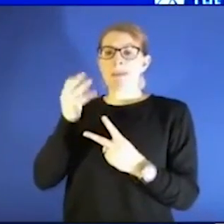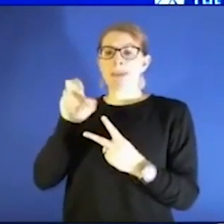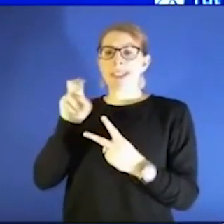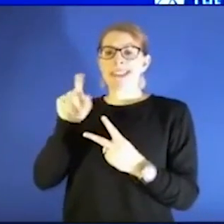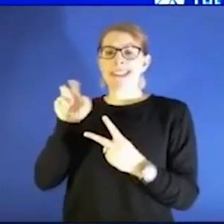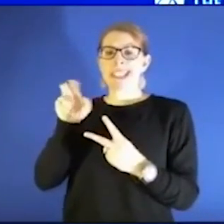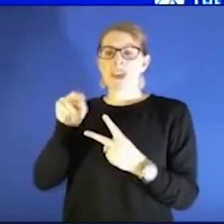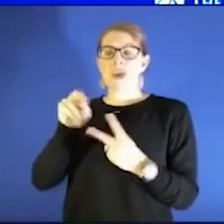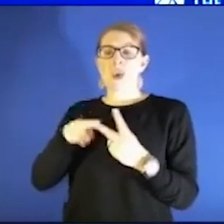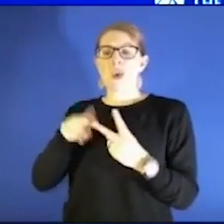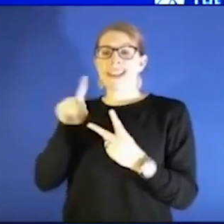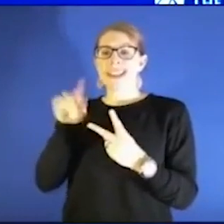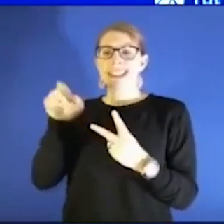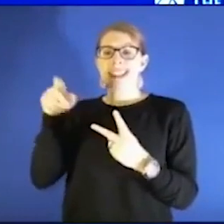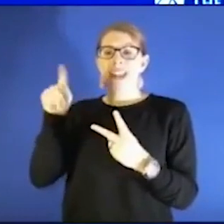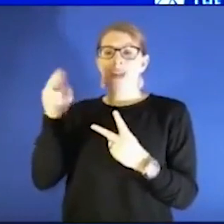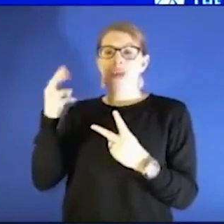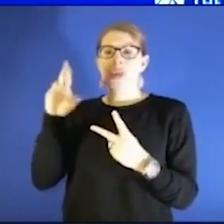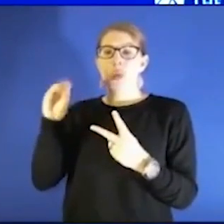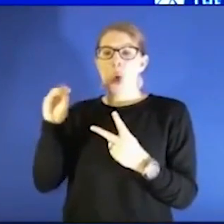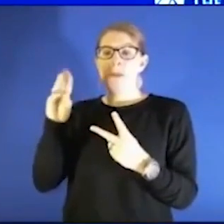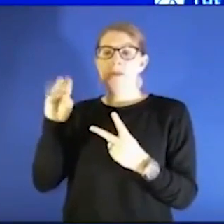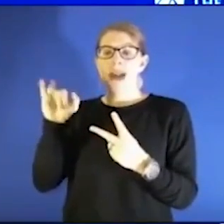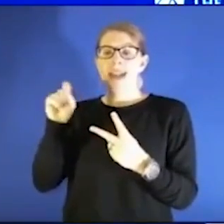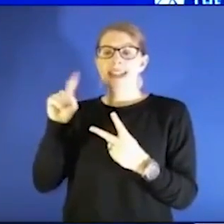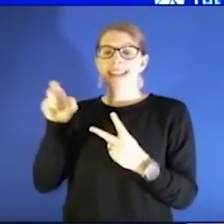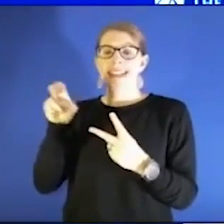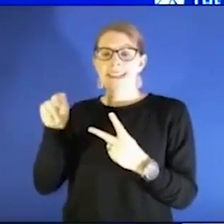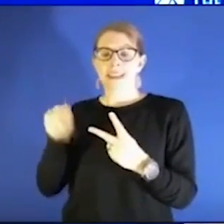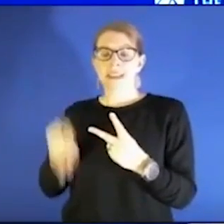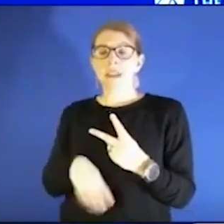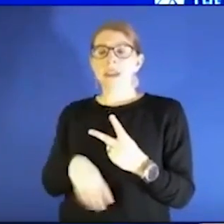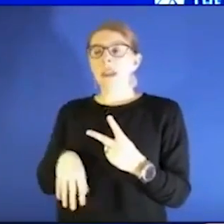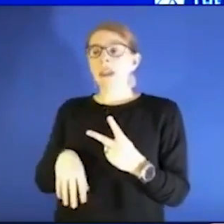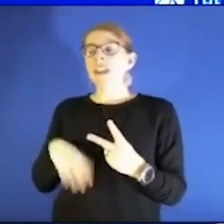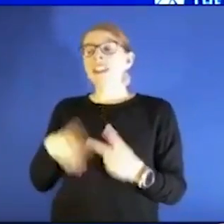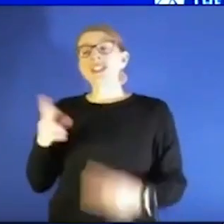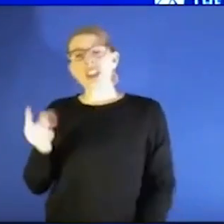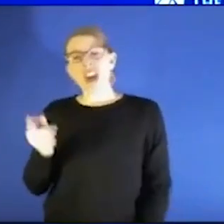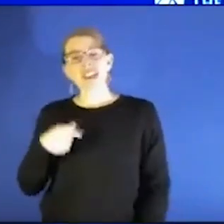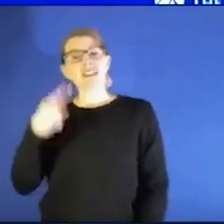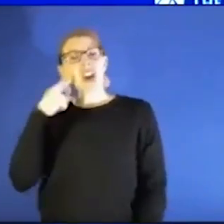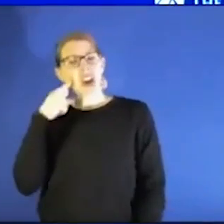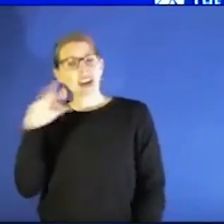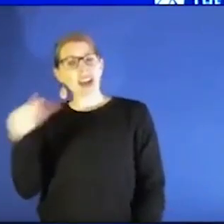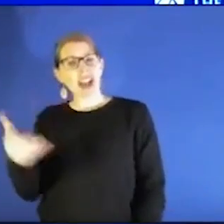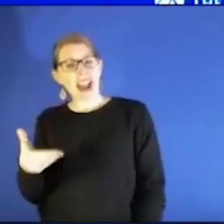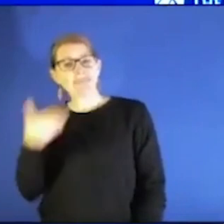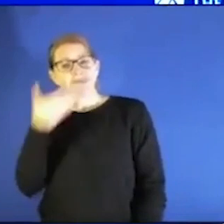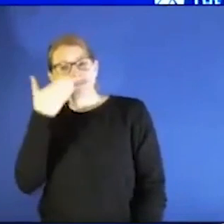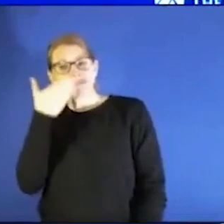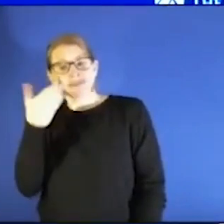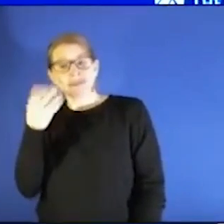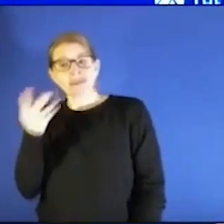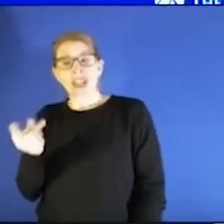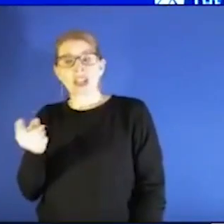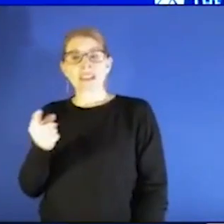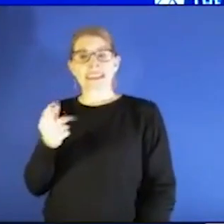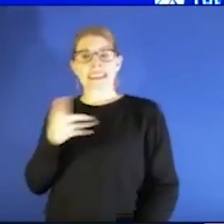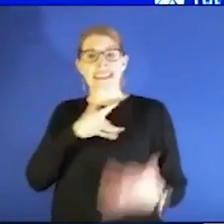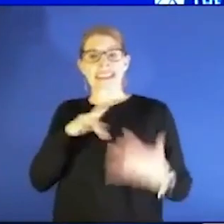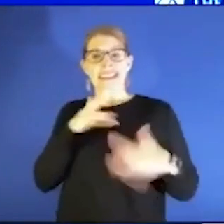of other places using those dogs to snip that. I think that the sensitivity of those dogs is somewhat pretty